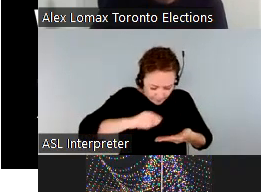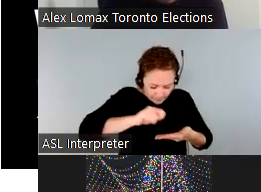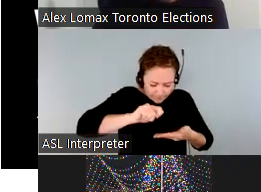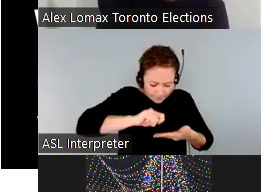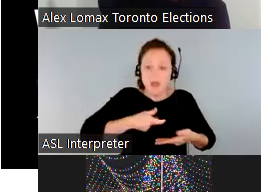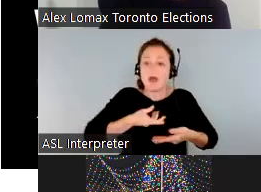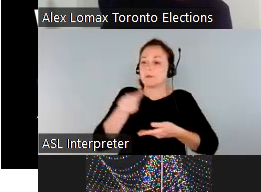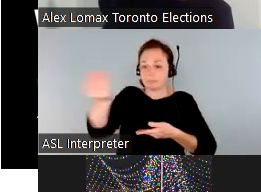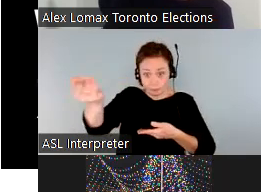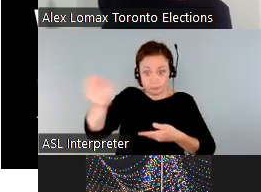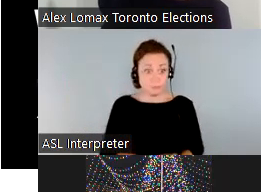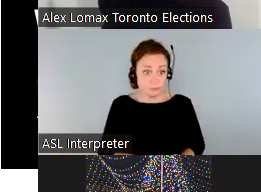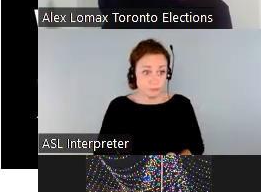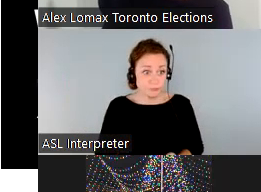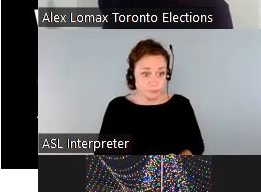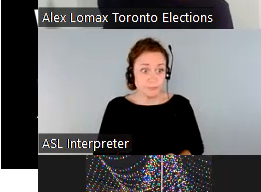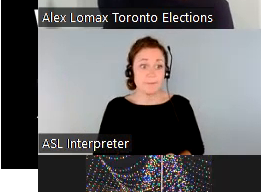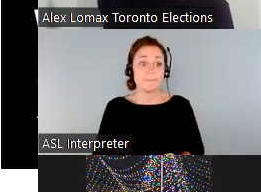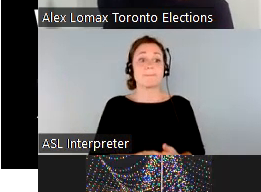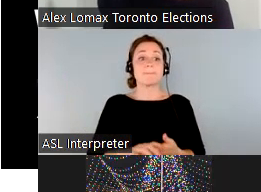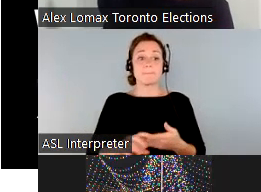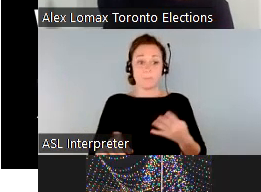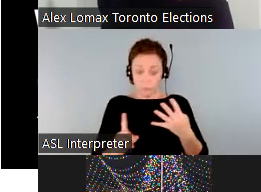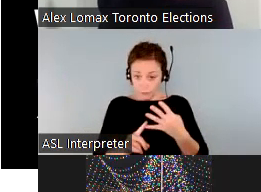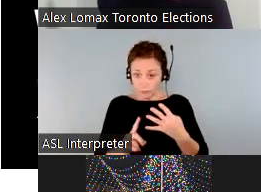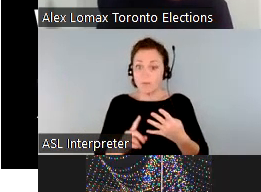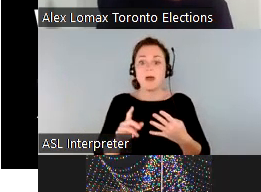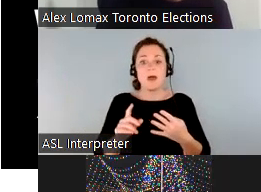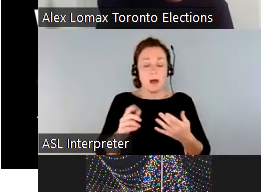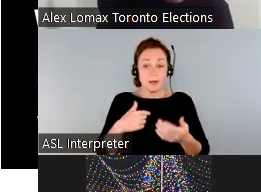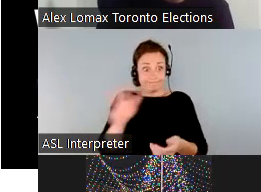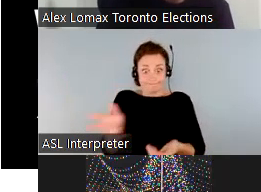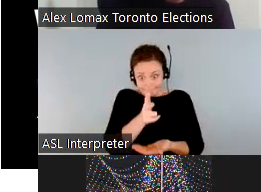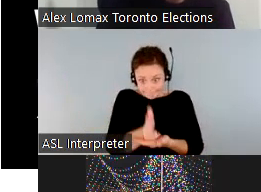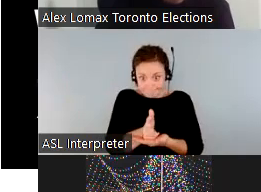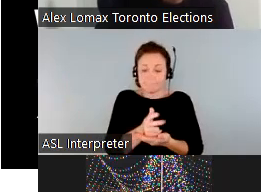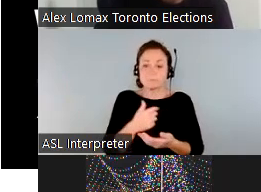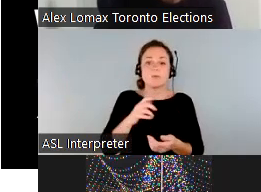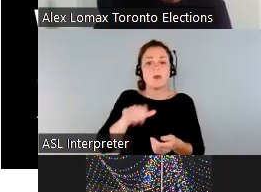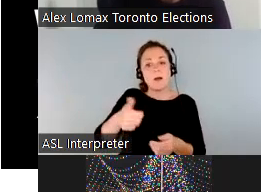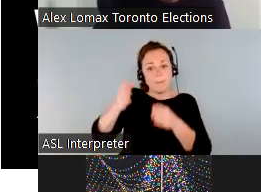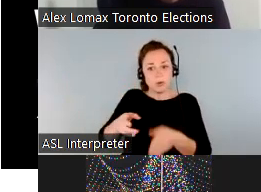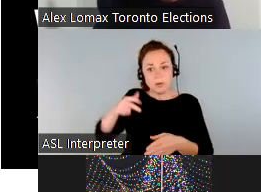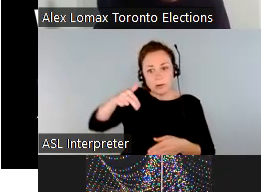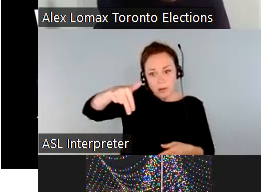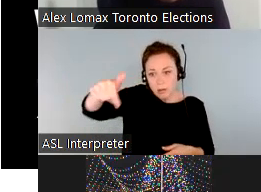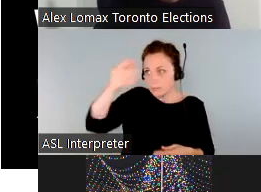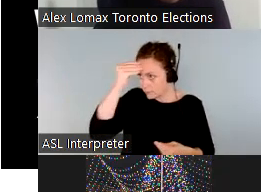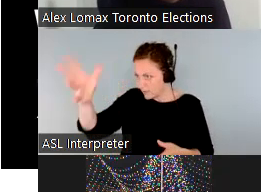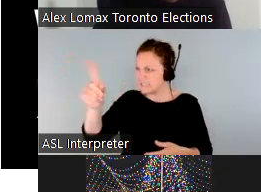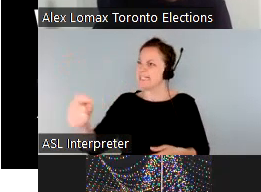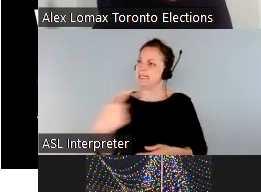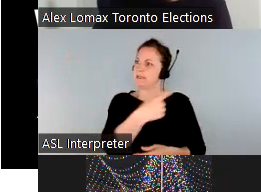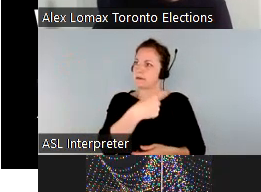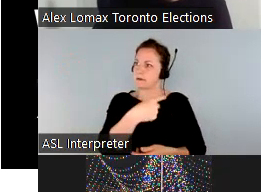or support person will need to go inside the voting place to let the election officials know that you require curbside voting. So that's an